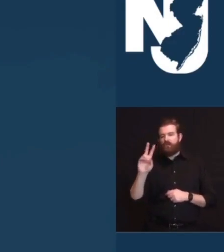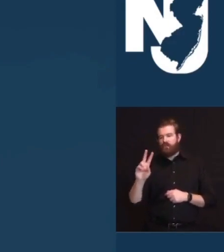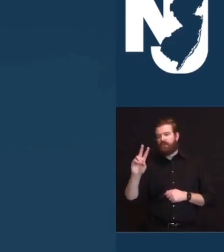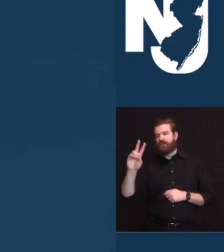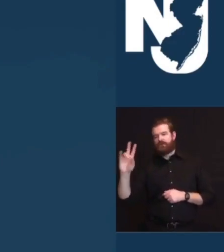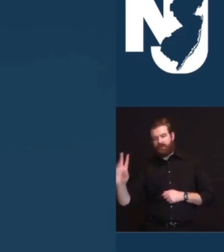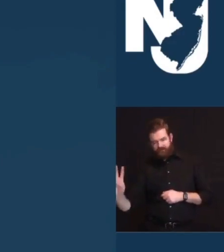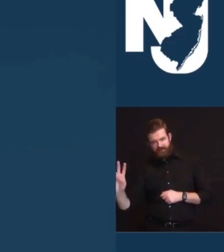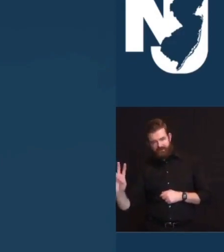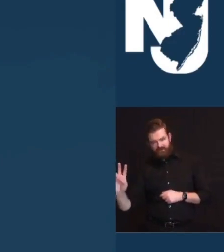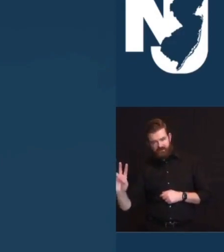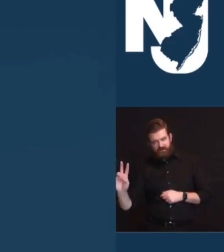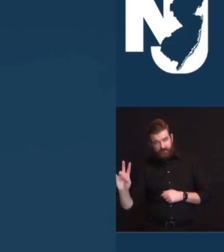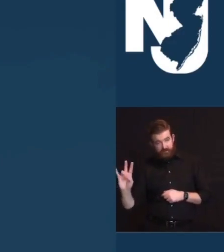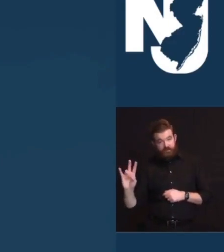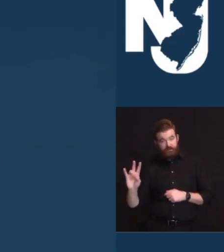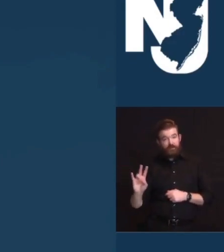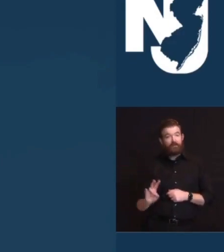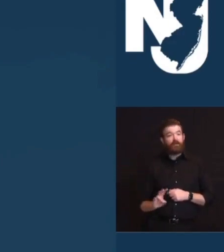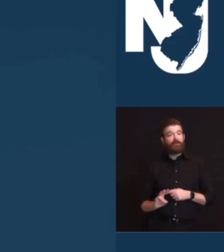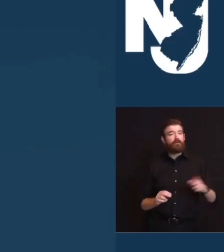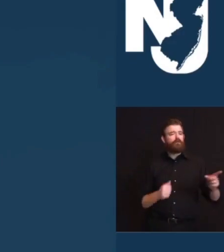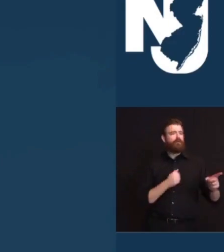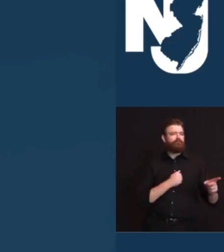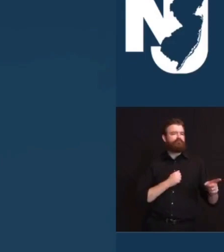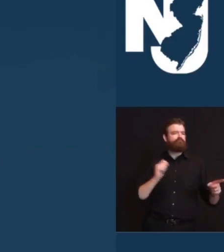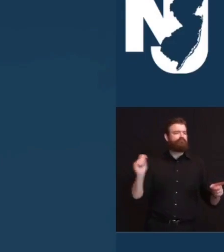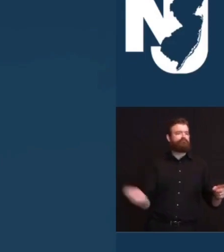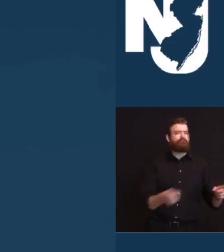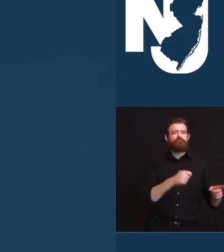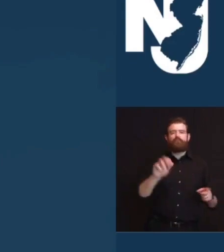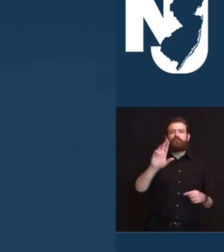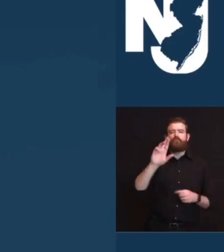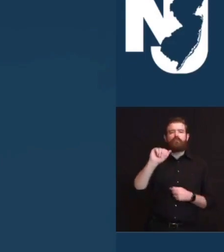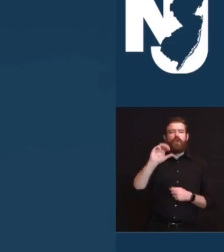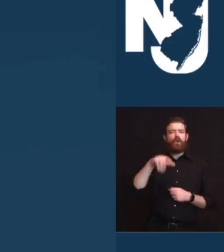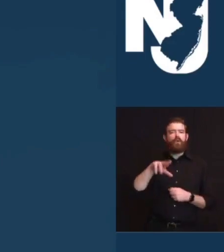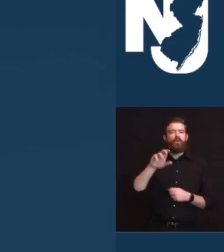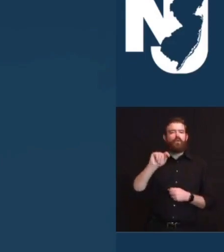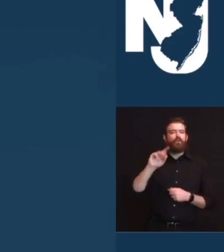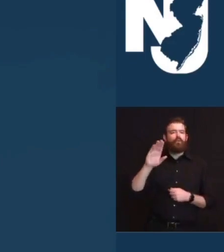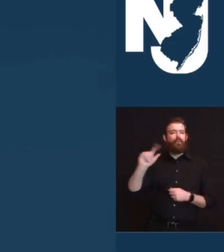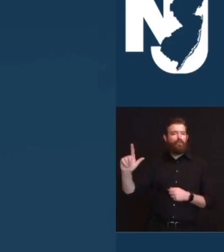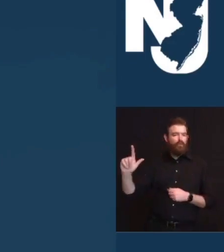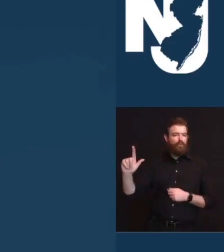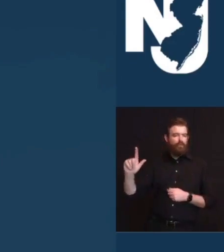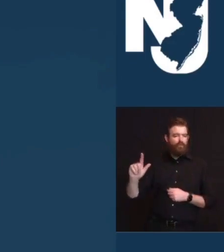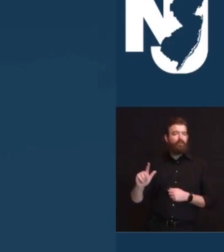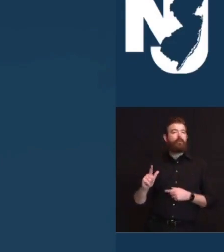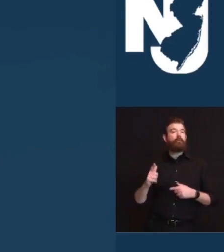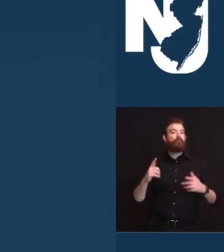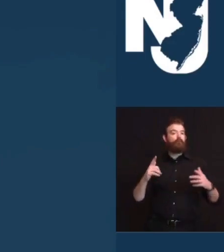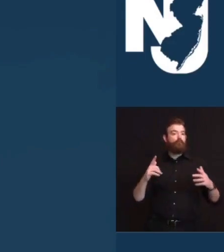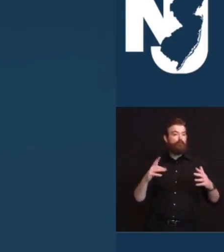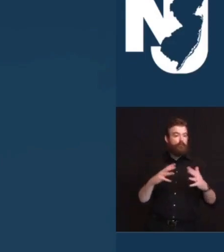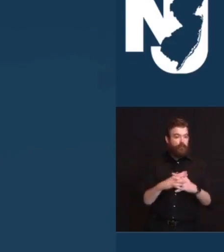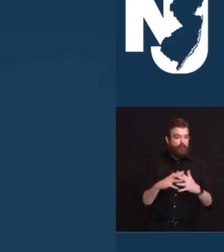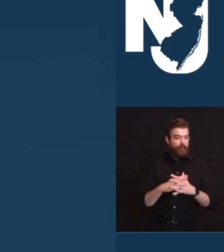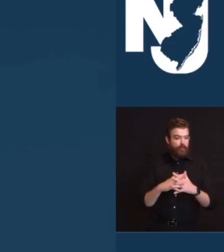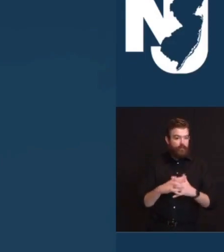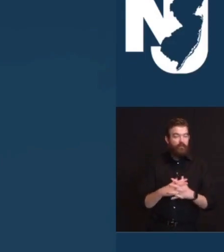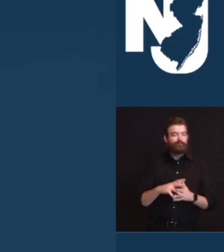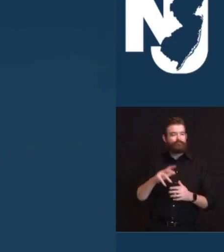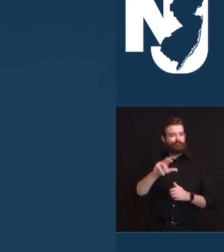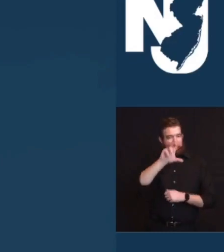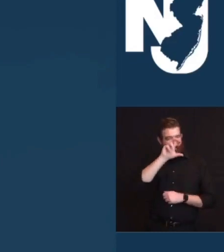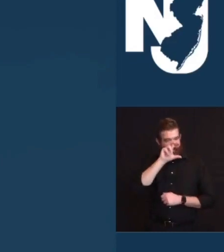on the racquetball courts of the Pomona Golf Club. He loved the Eagles and Phillies and would take his 12 nieces and nephews